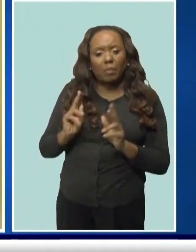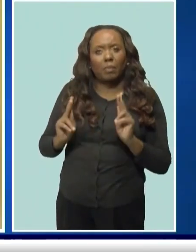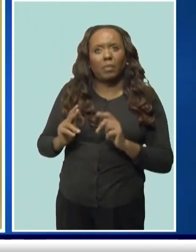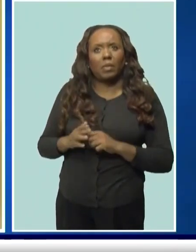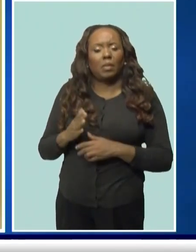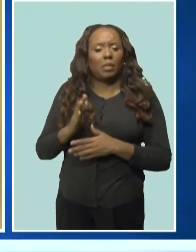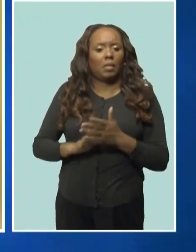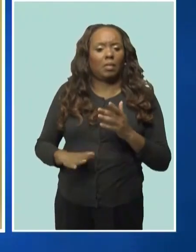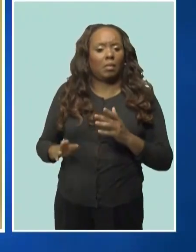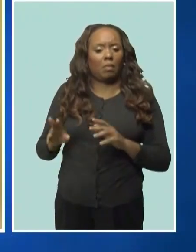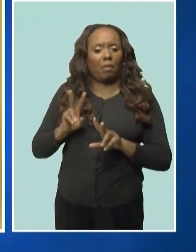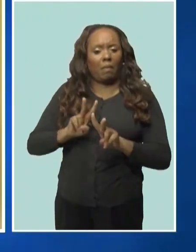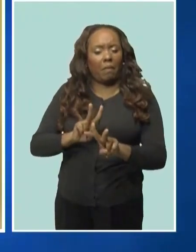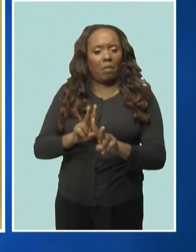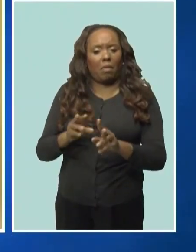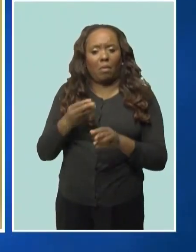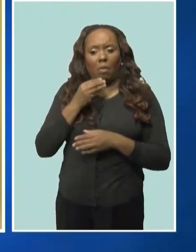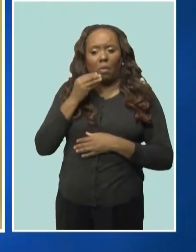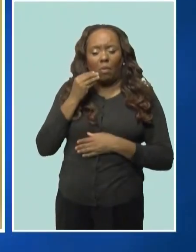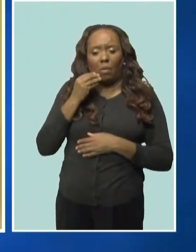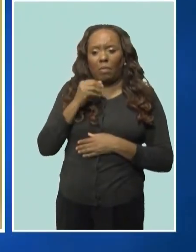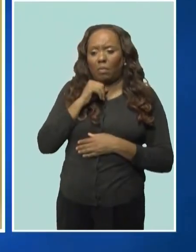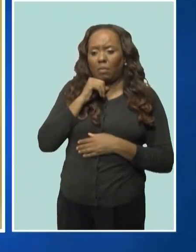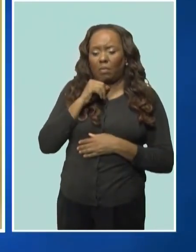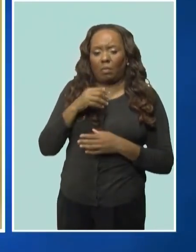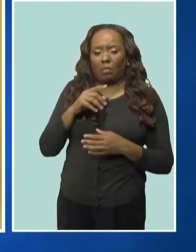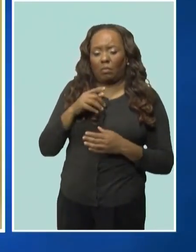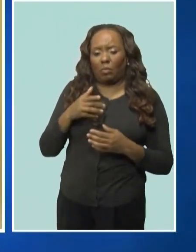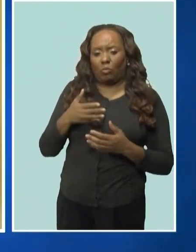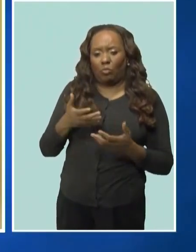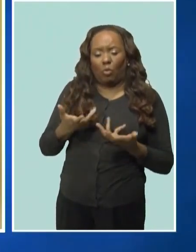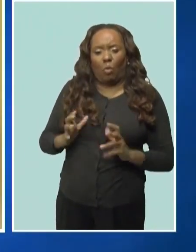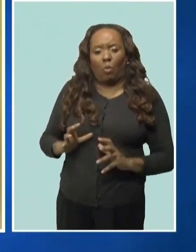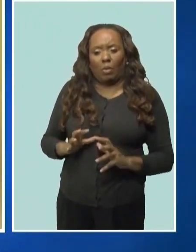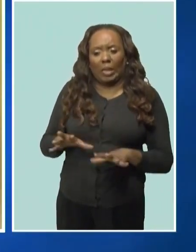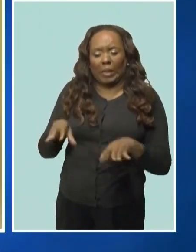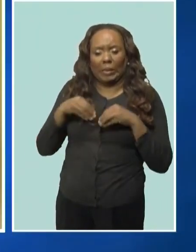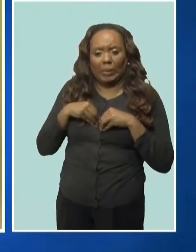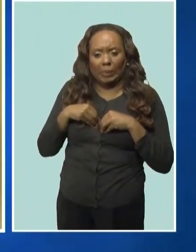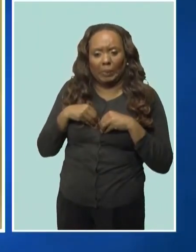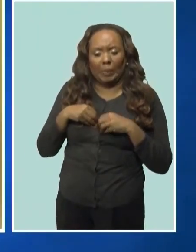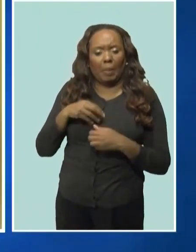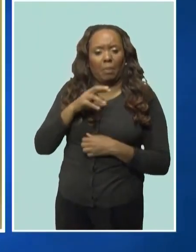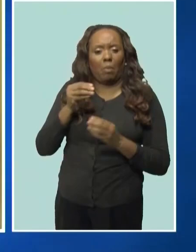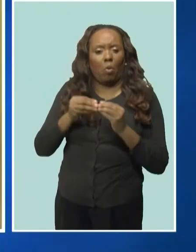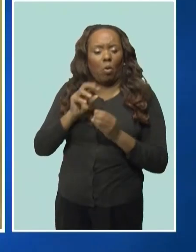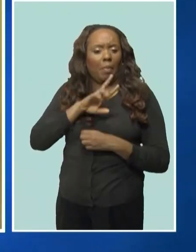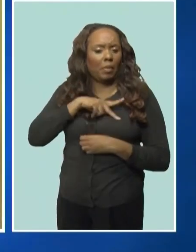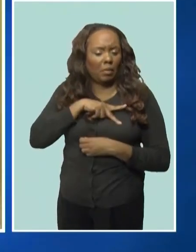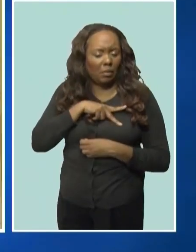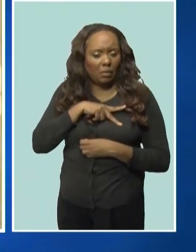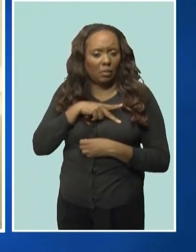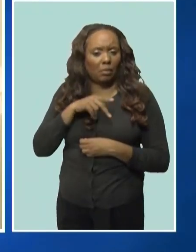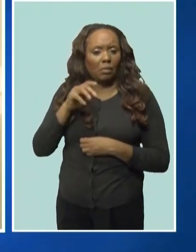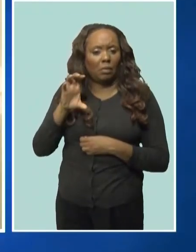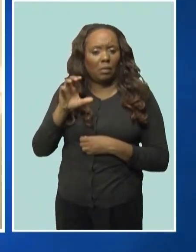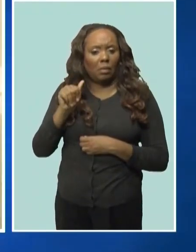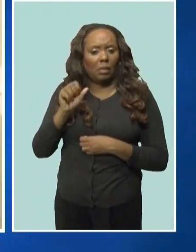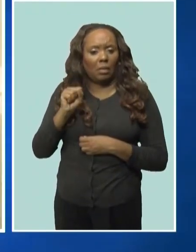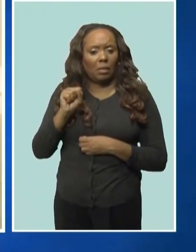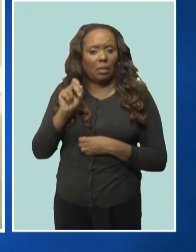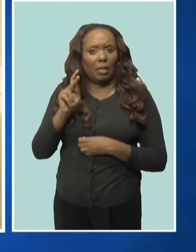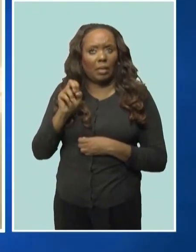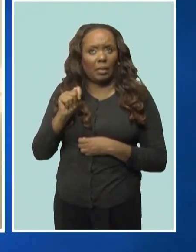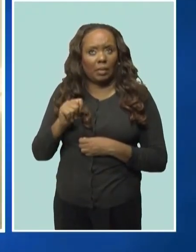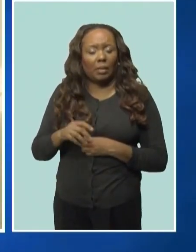little reluctant in taking customized caskets because they're the person who brought it to the forefront. Because any day, be honest with you, their